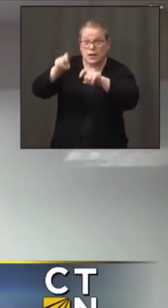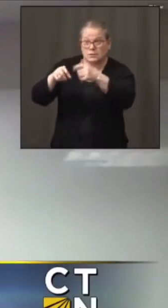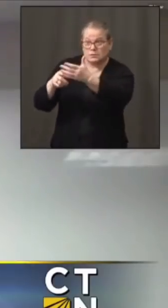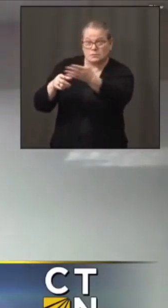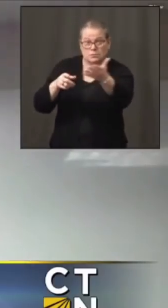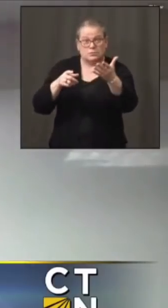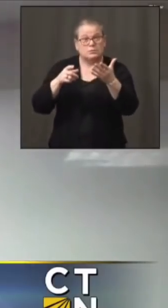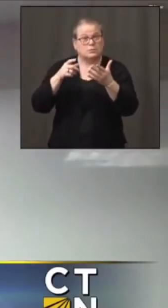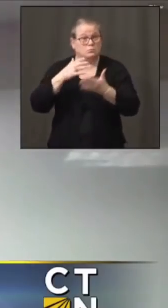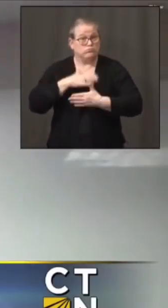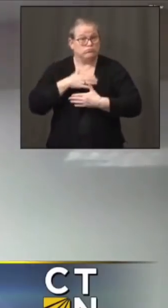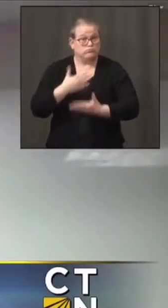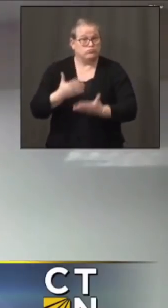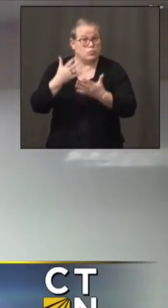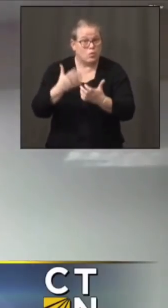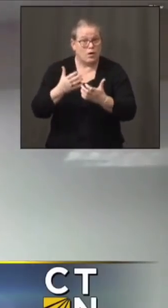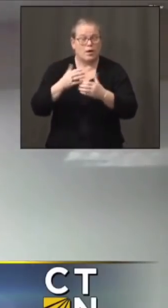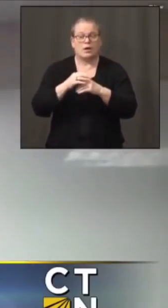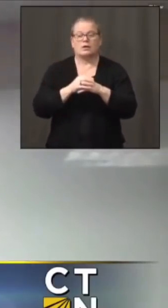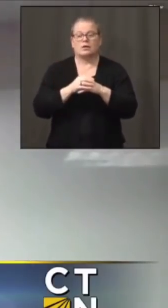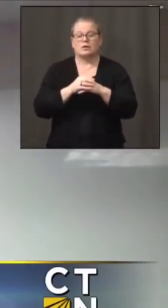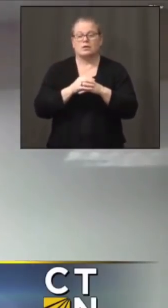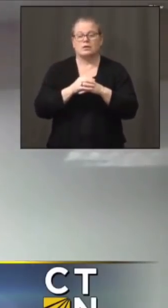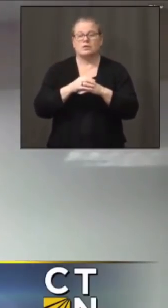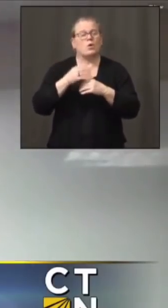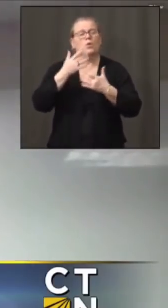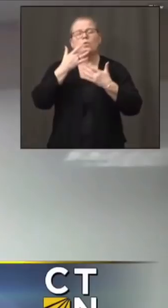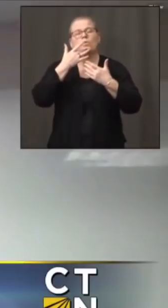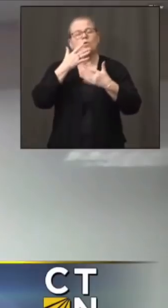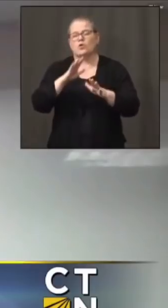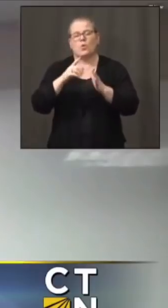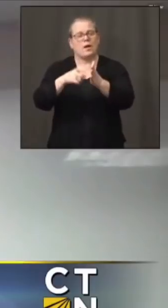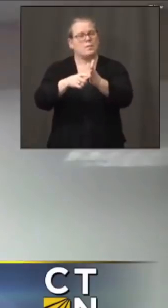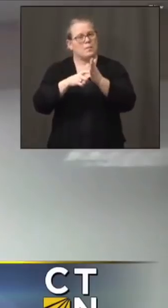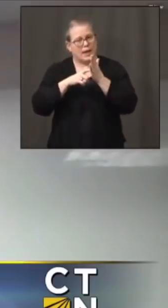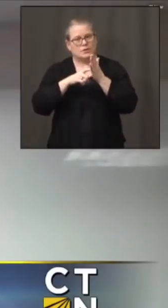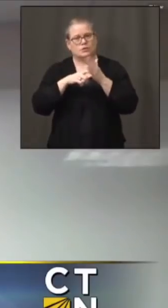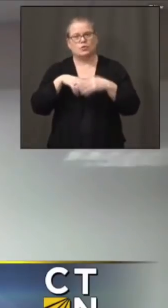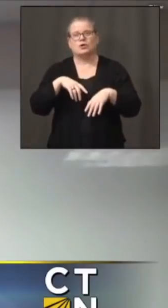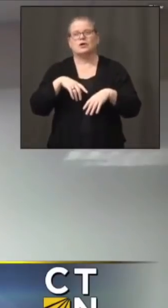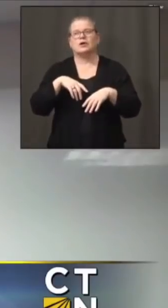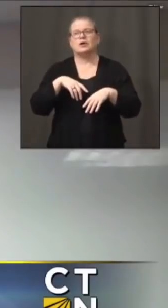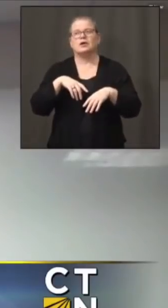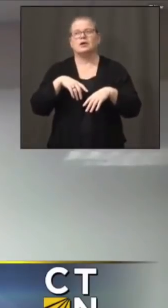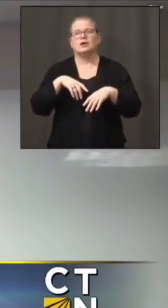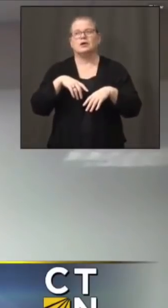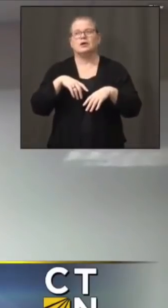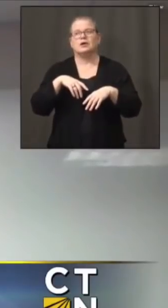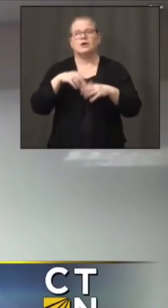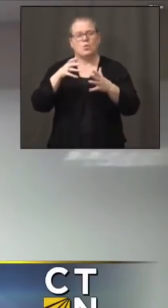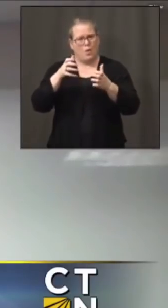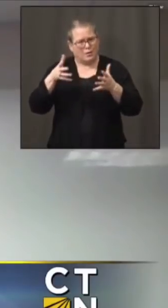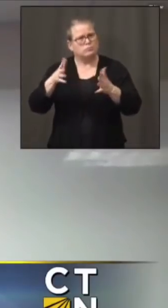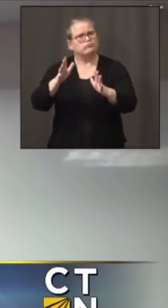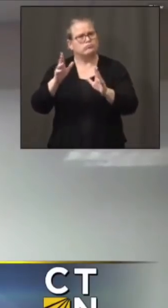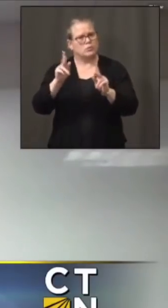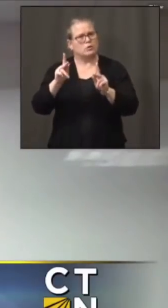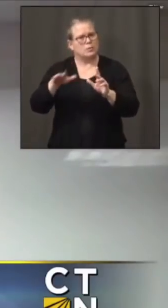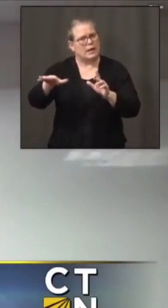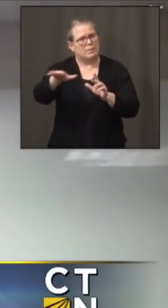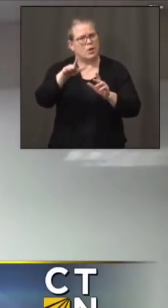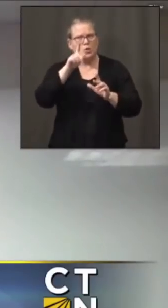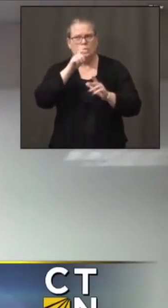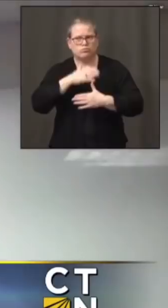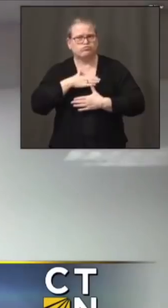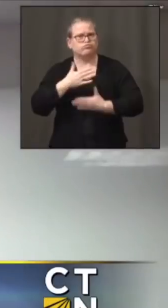care area. We also want to ensure that this is not a mandatory process, so we're going to ensure that we identify those folks that are willing and